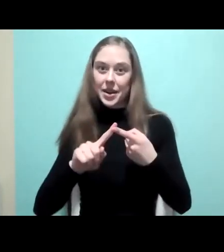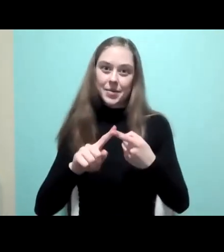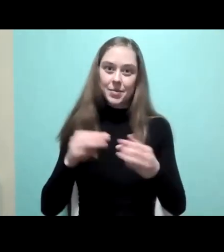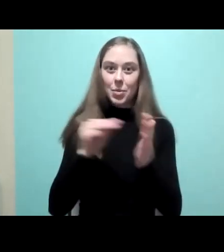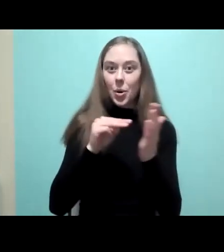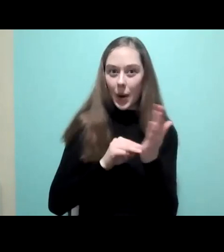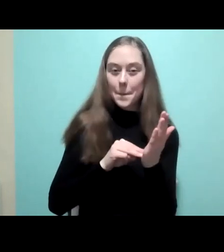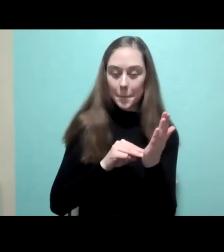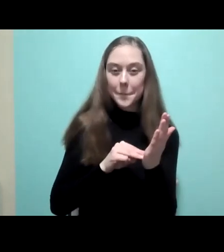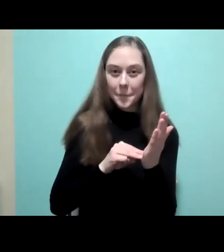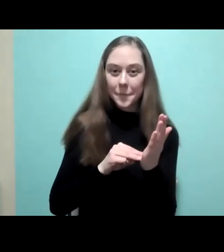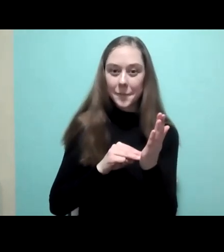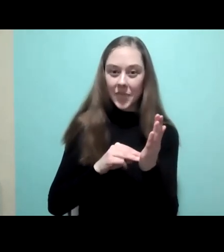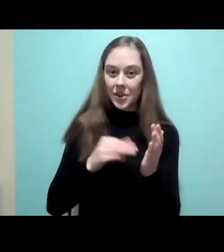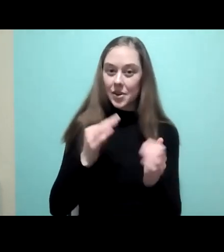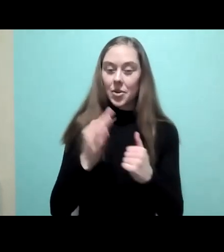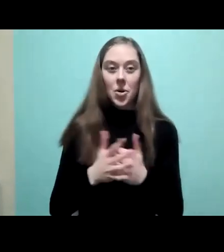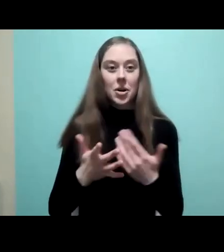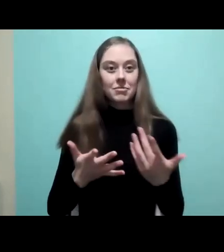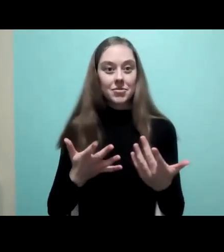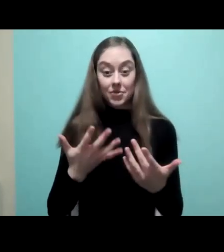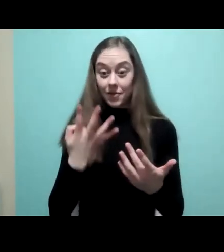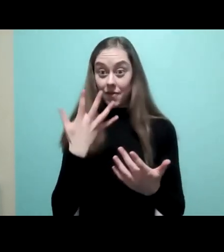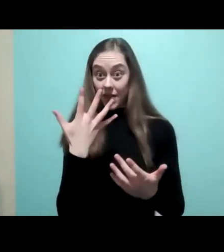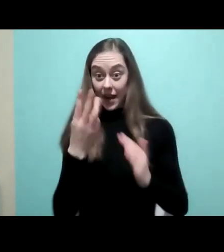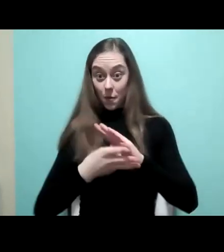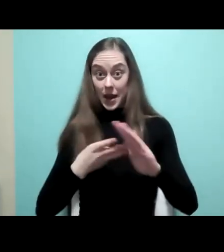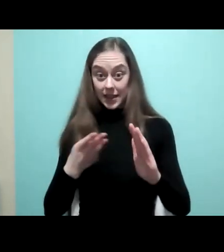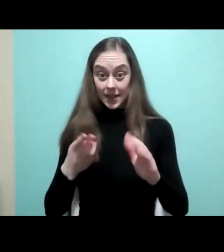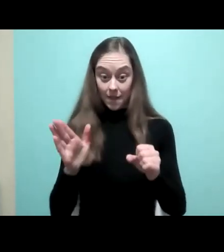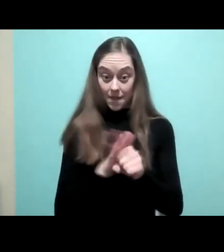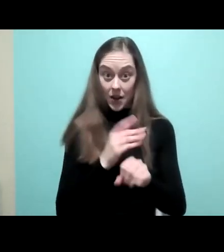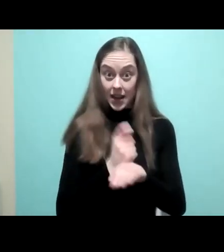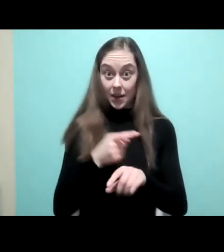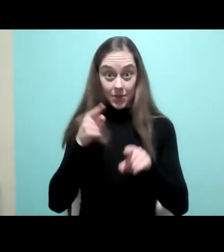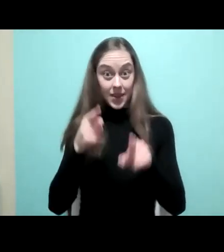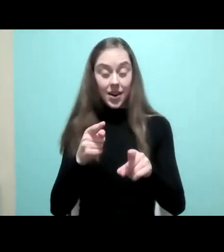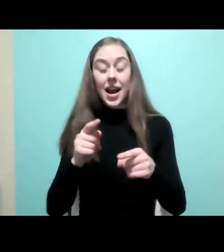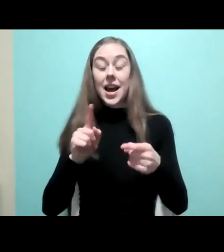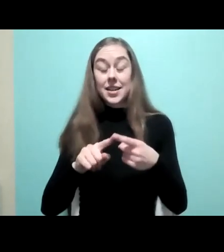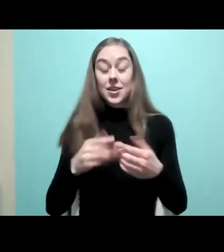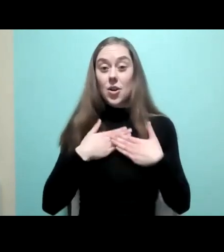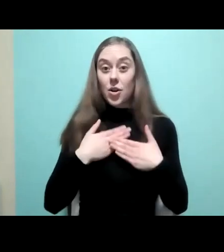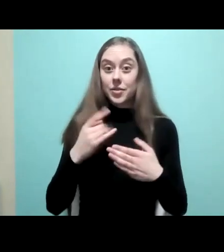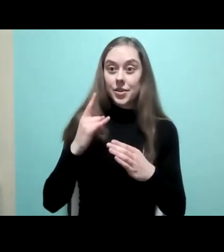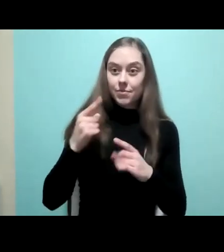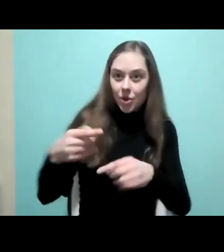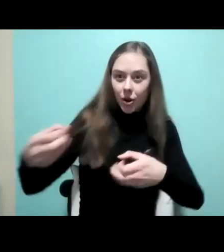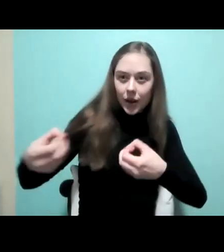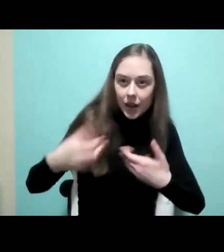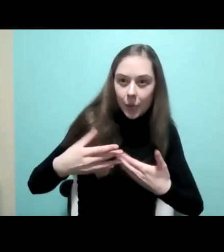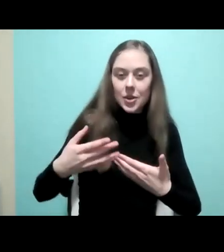this group for the whole 5 weeks, and we loved your input, your